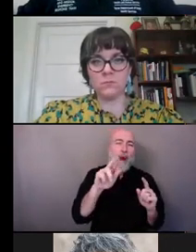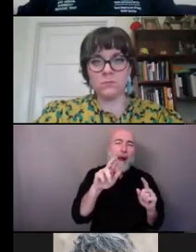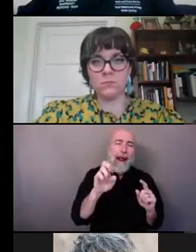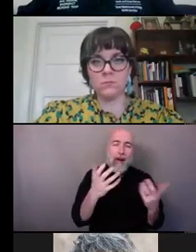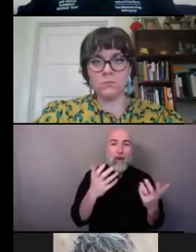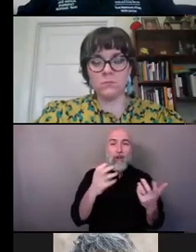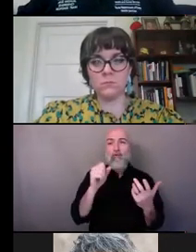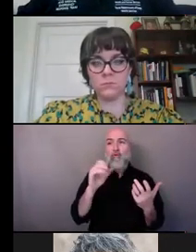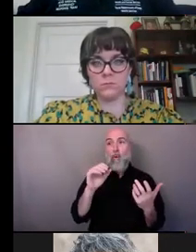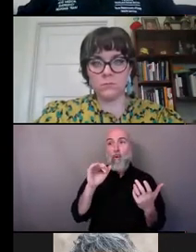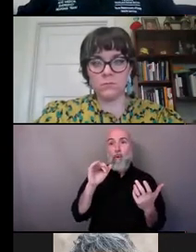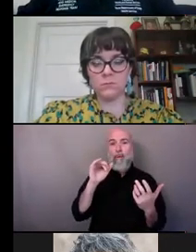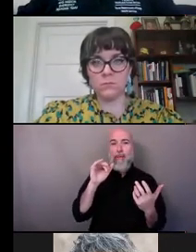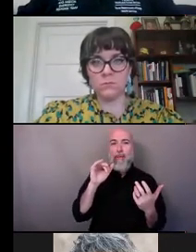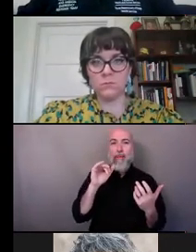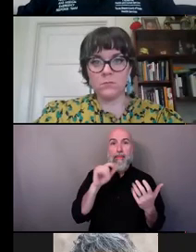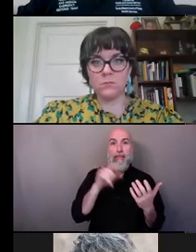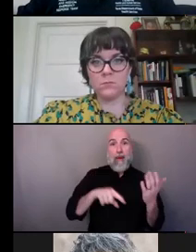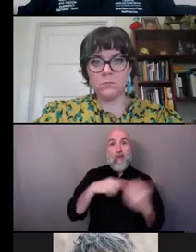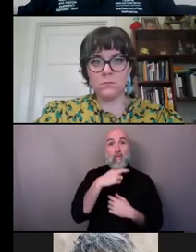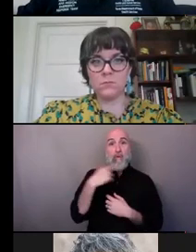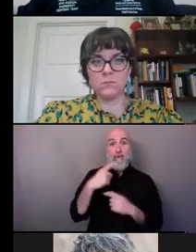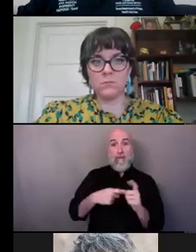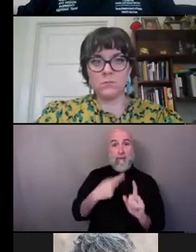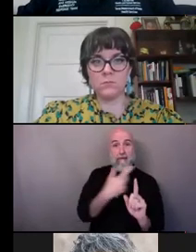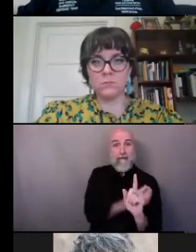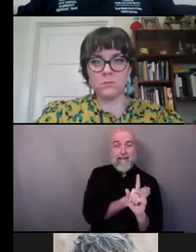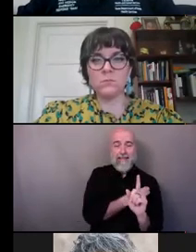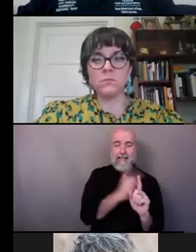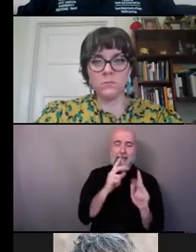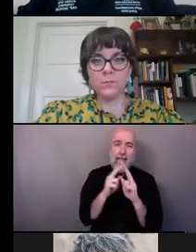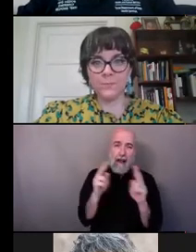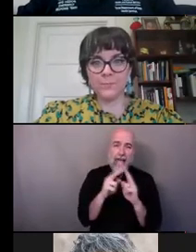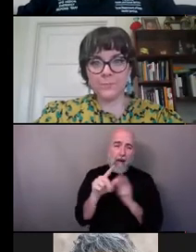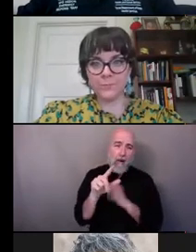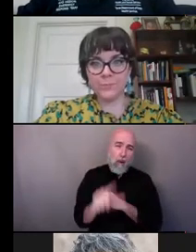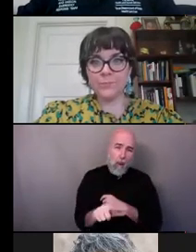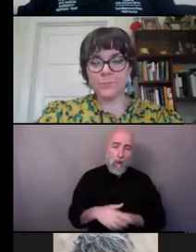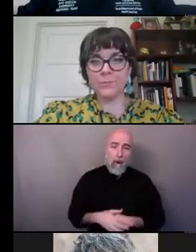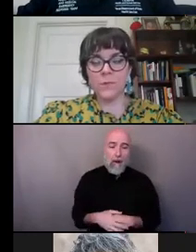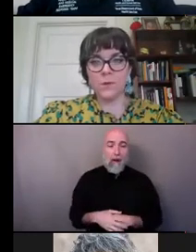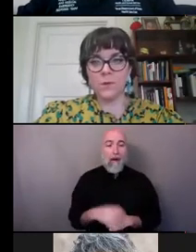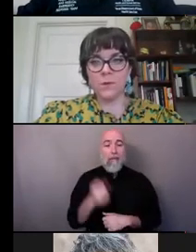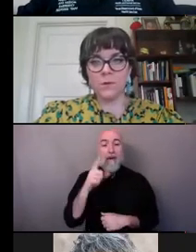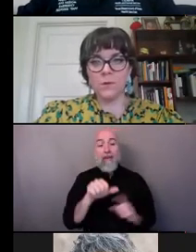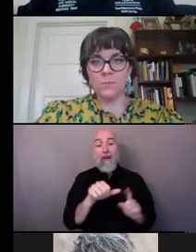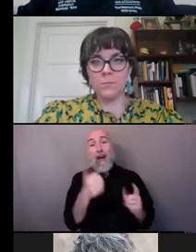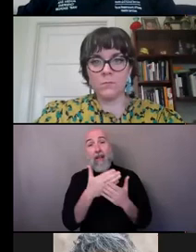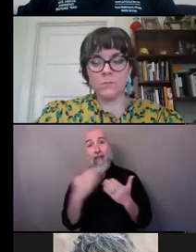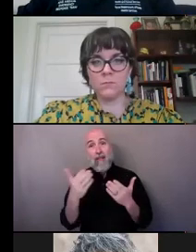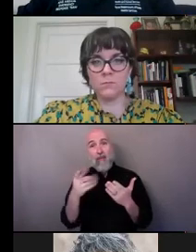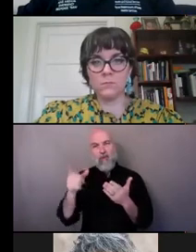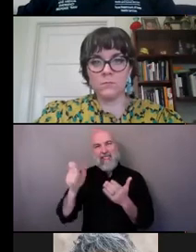So again, the risk from the vaccine is very, very low. Be another thing to talk to your doctor